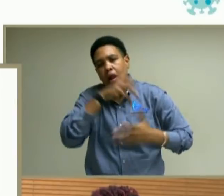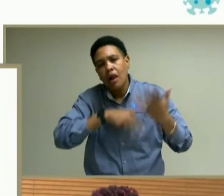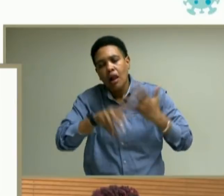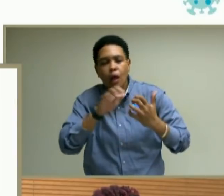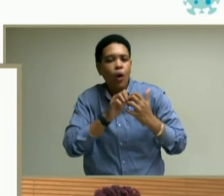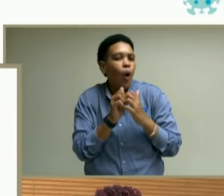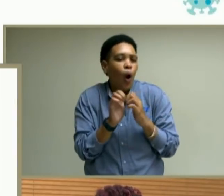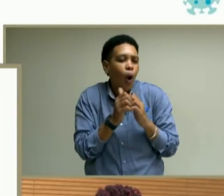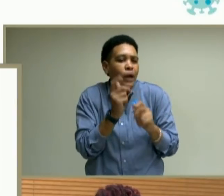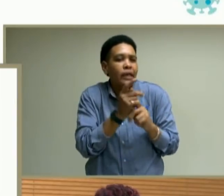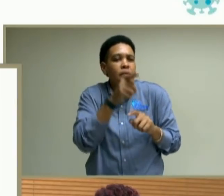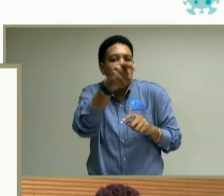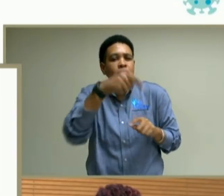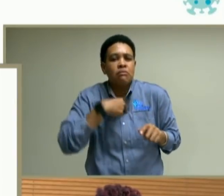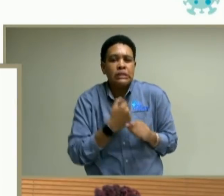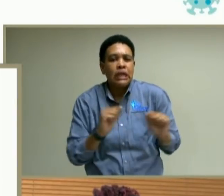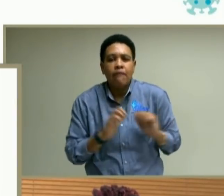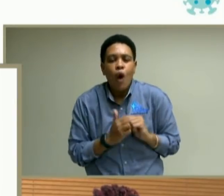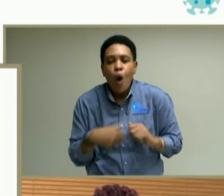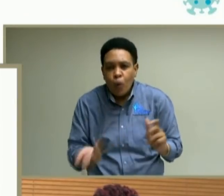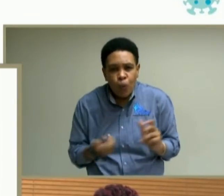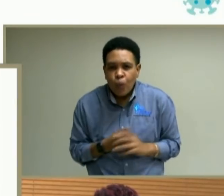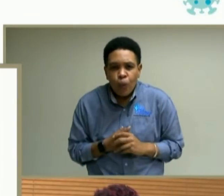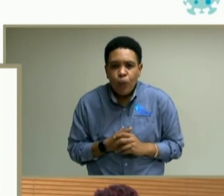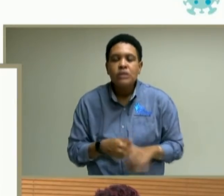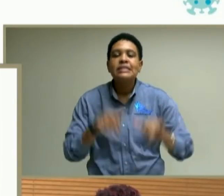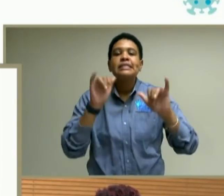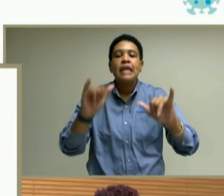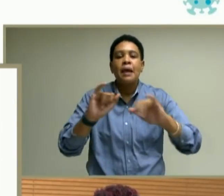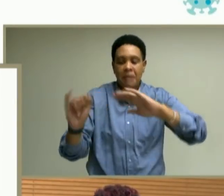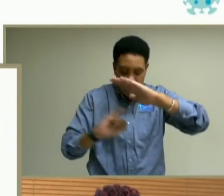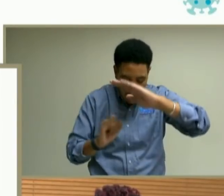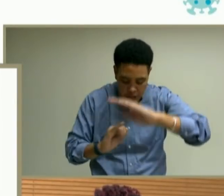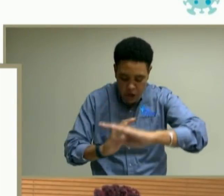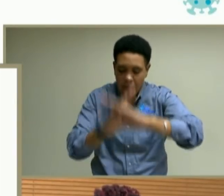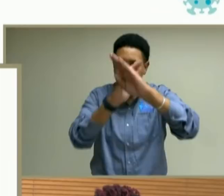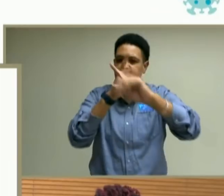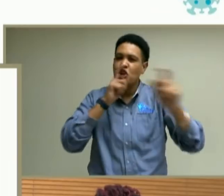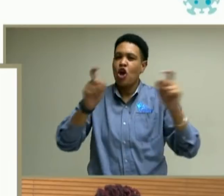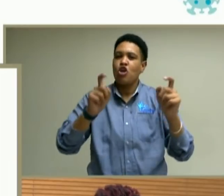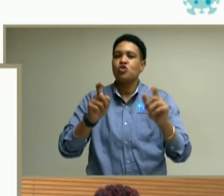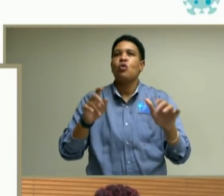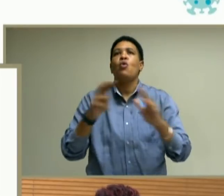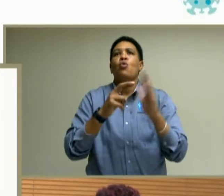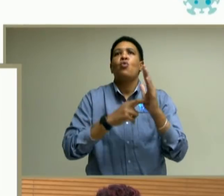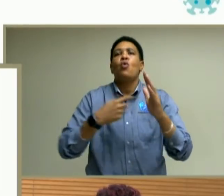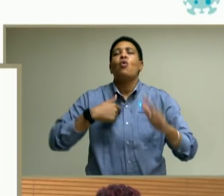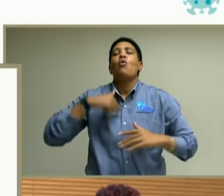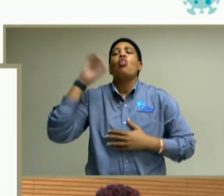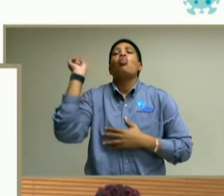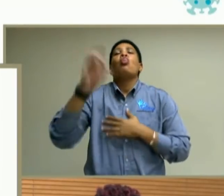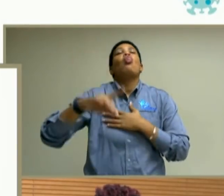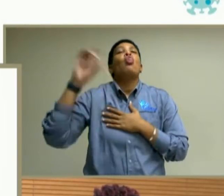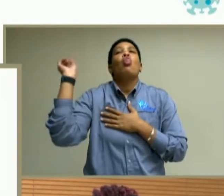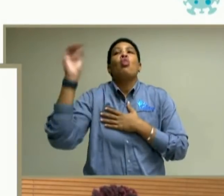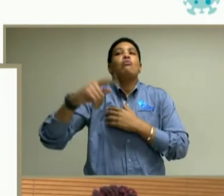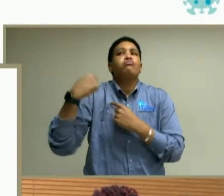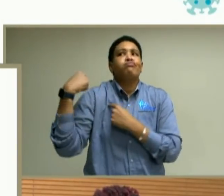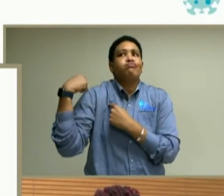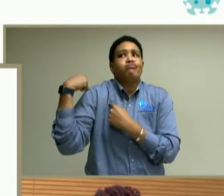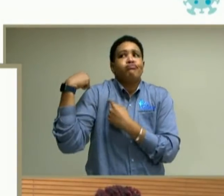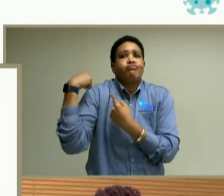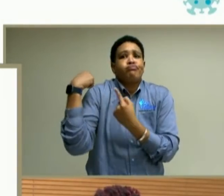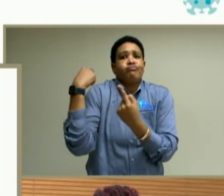with safe? The same infection prevention control measures that we have been preaching from the beginning of